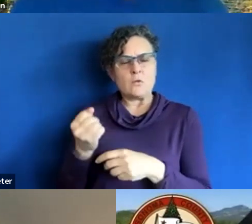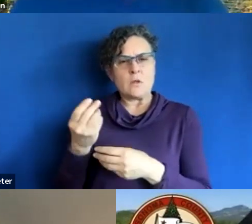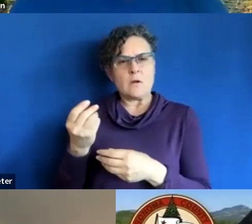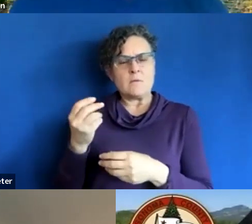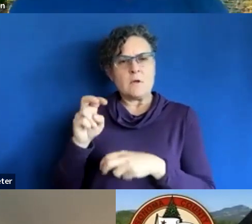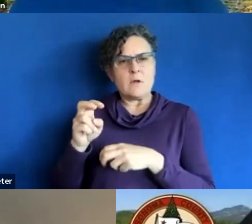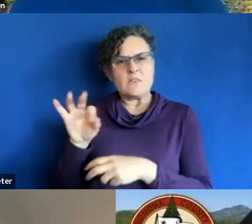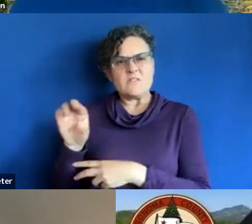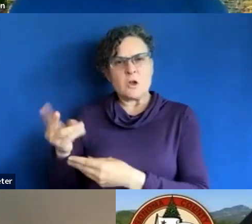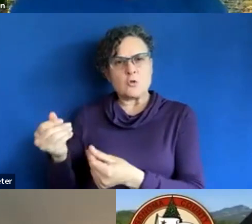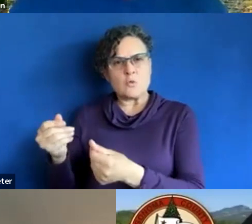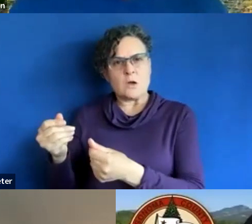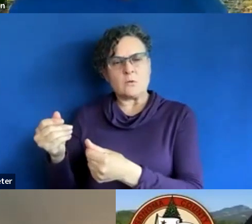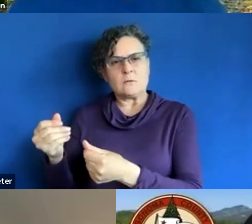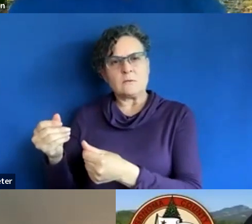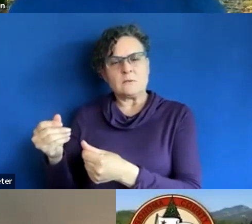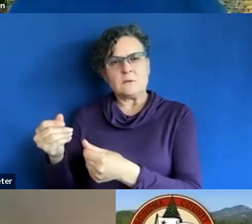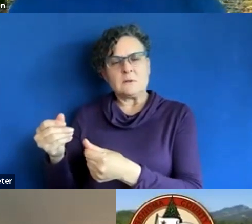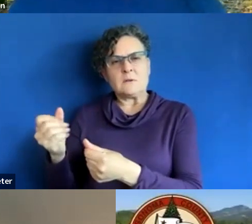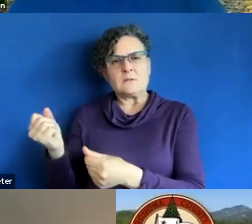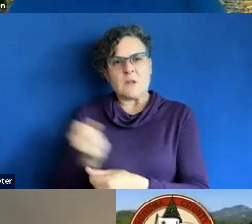trailers? 35. Yeah.